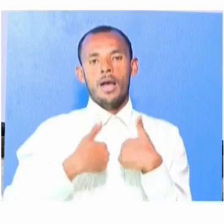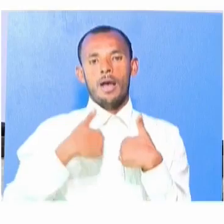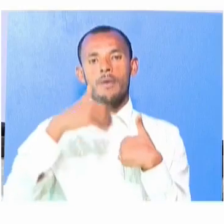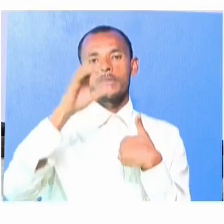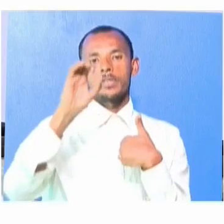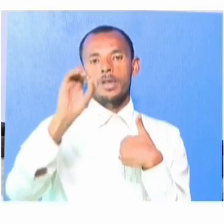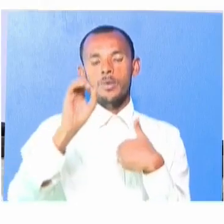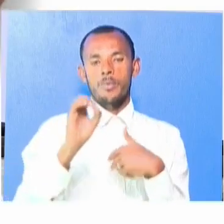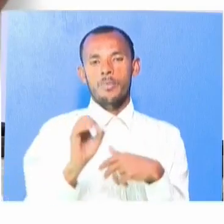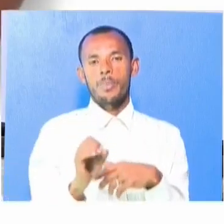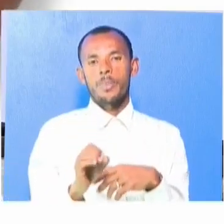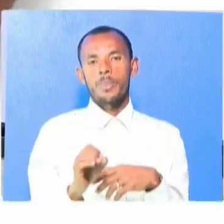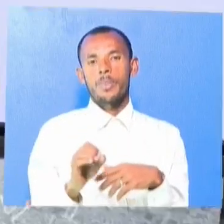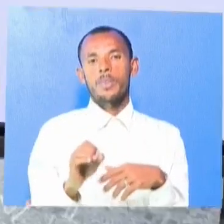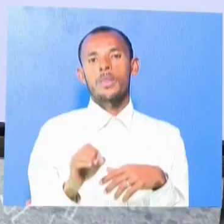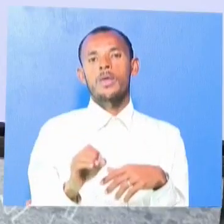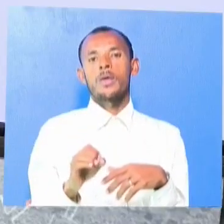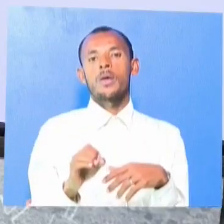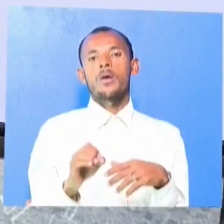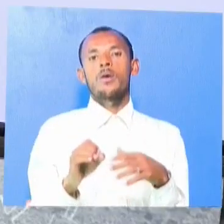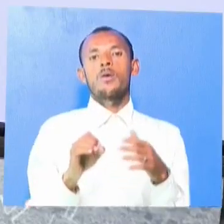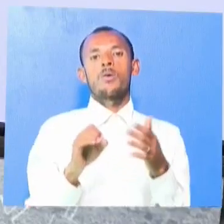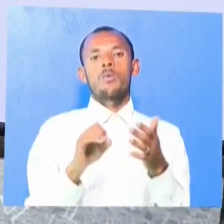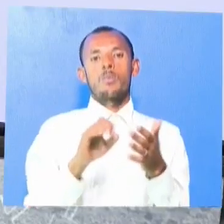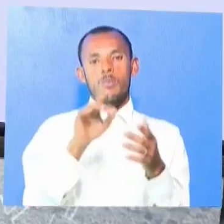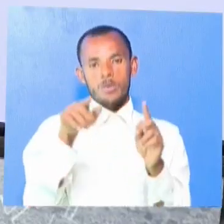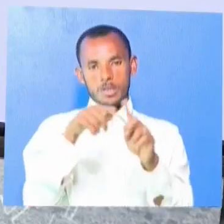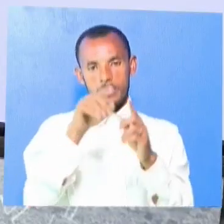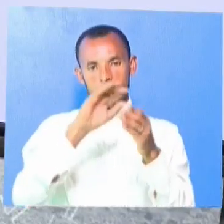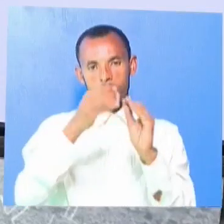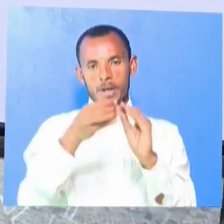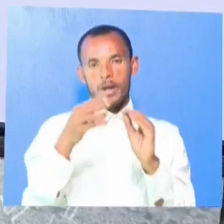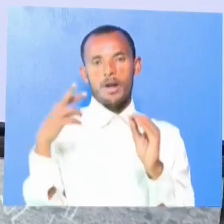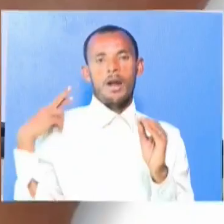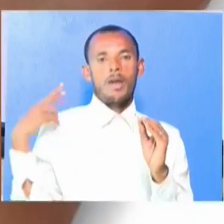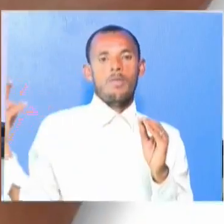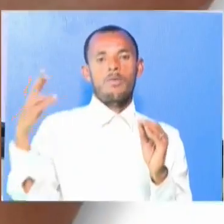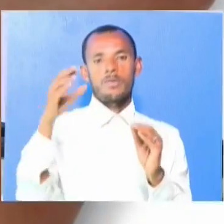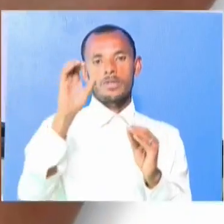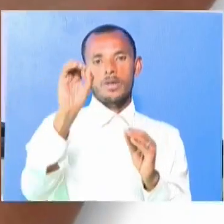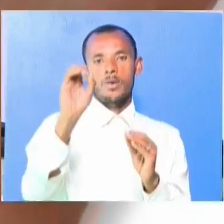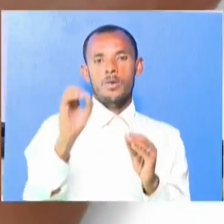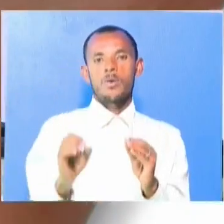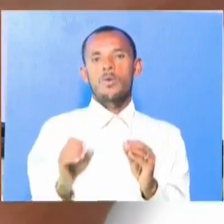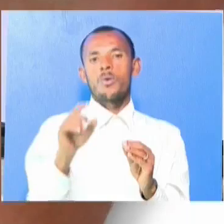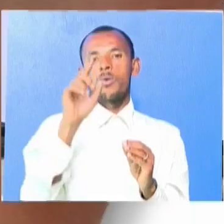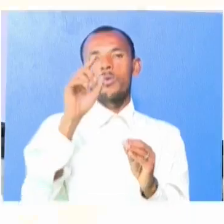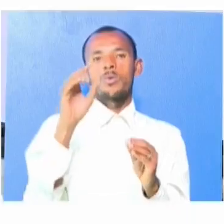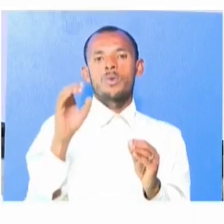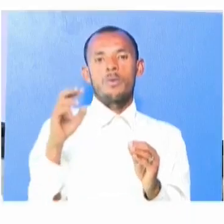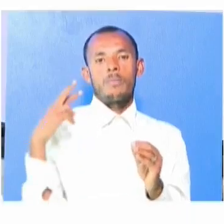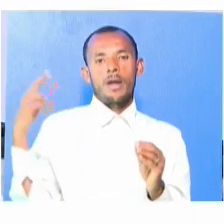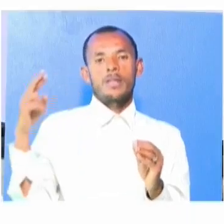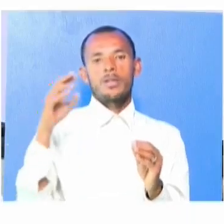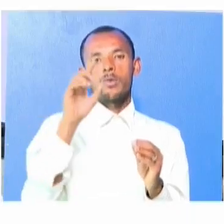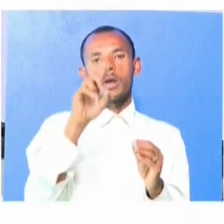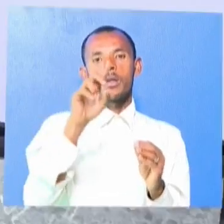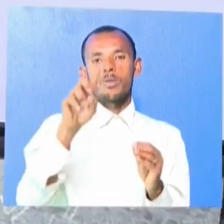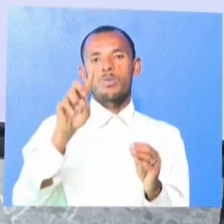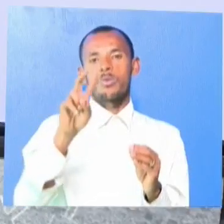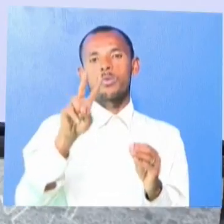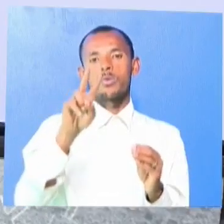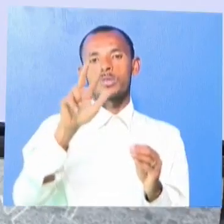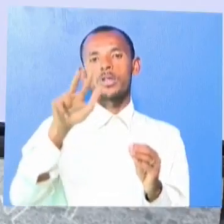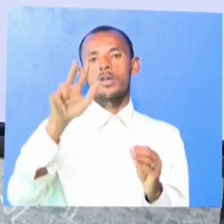and positive numbers are found to the right of 0. So 10, 1, 2, 3, and so on. You have 10